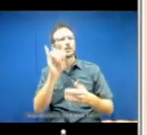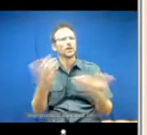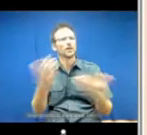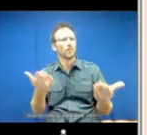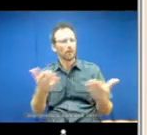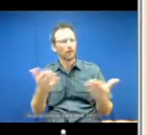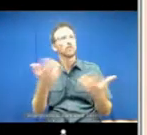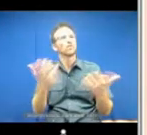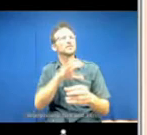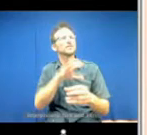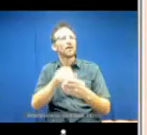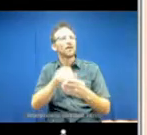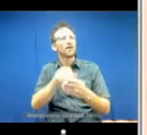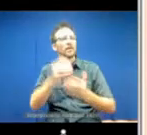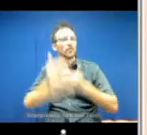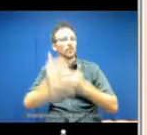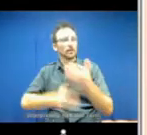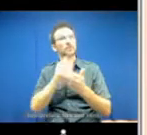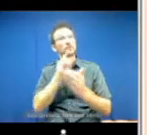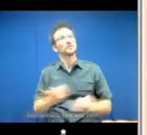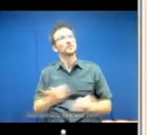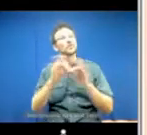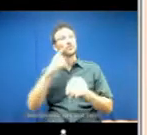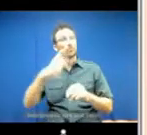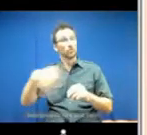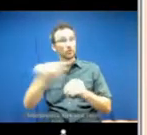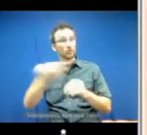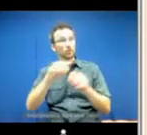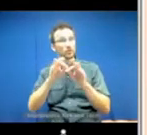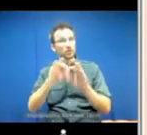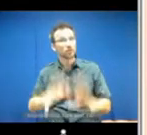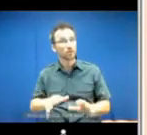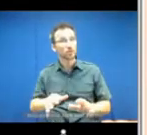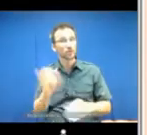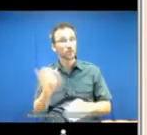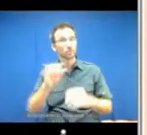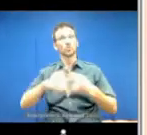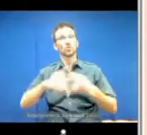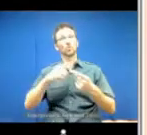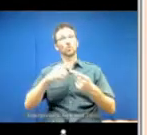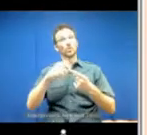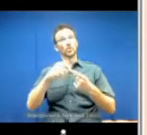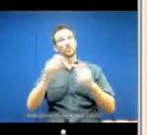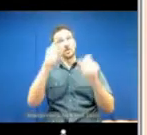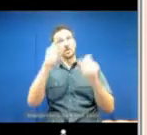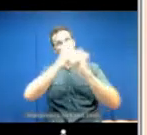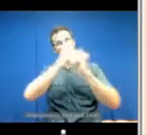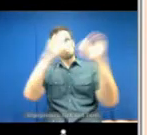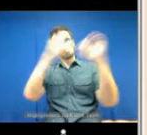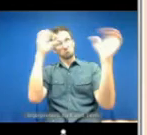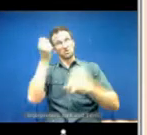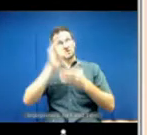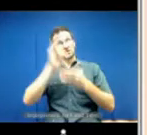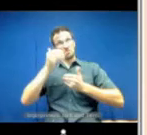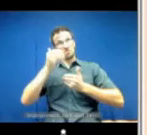interpreters because you can use, once you understand the process, you can use this information to predict.